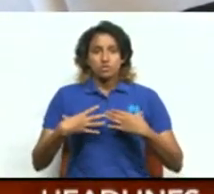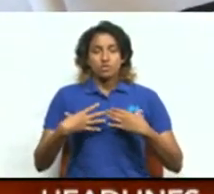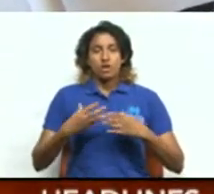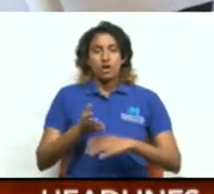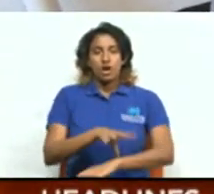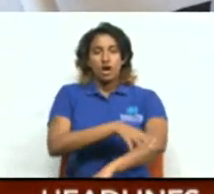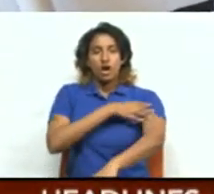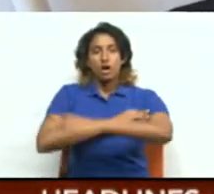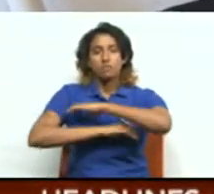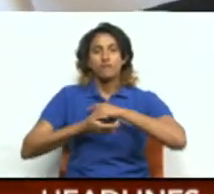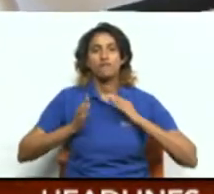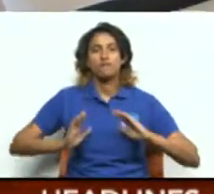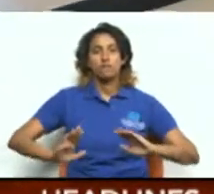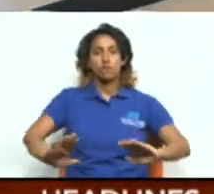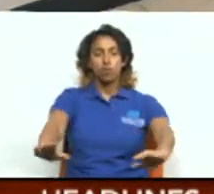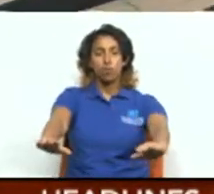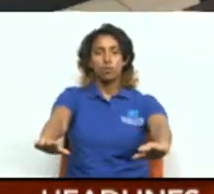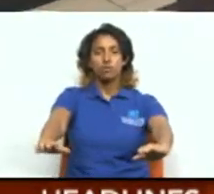Exhale.